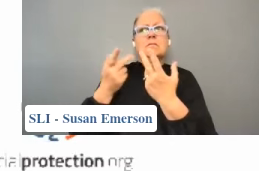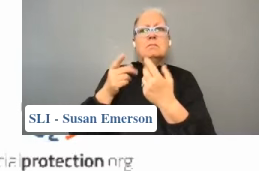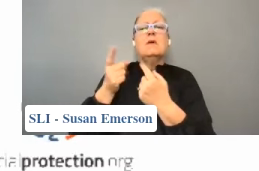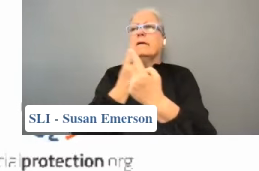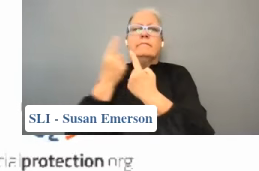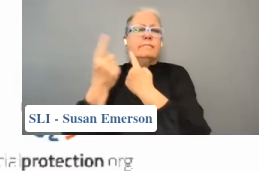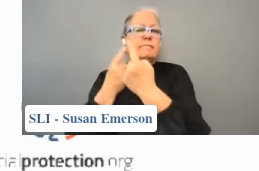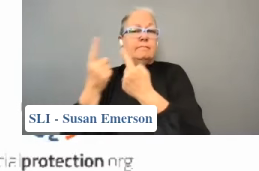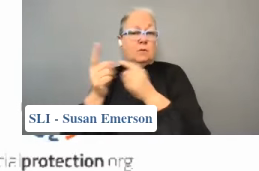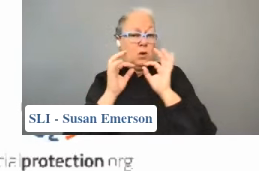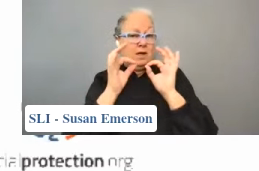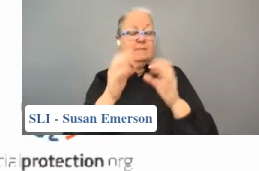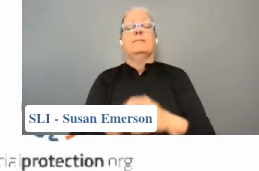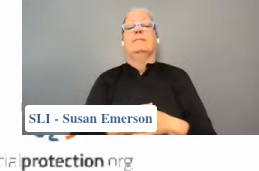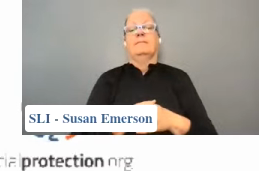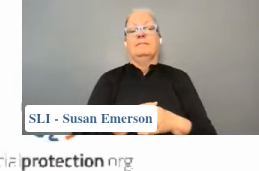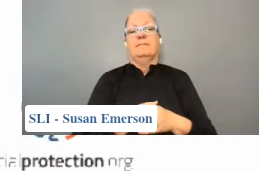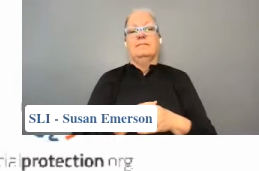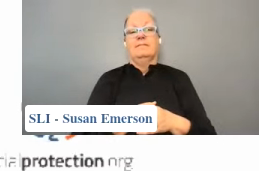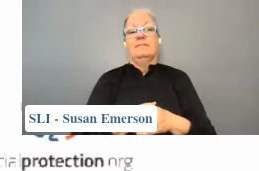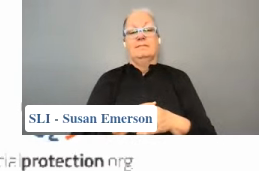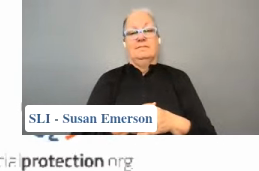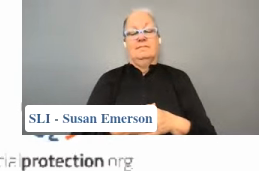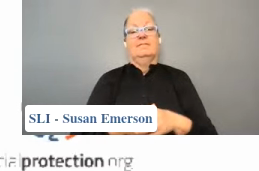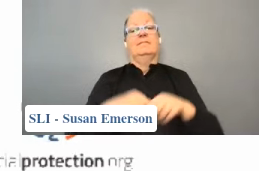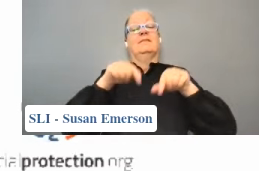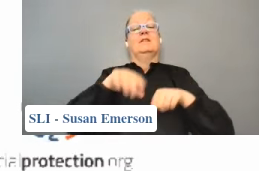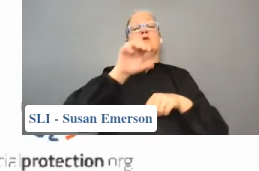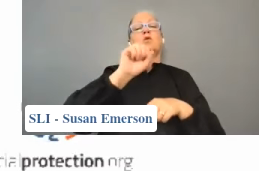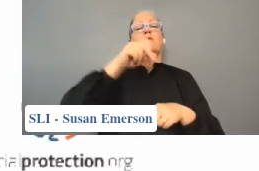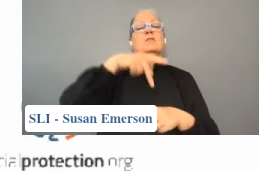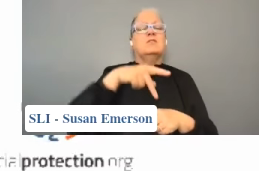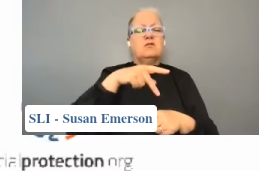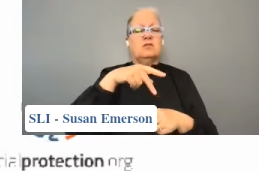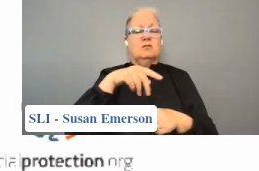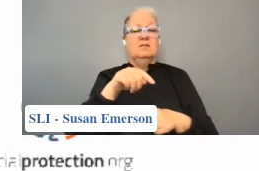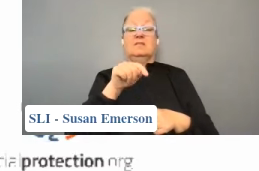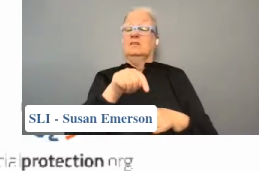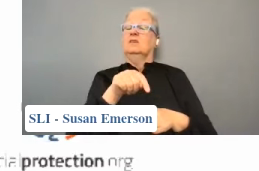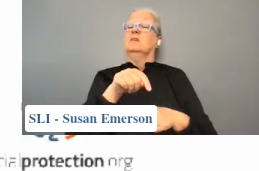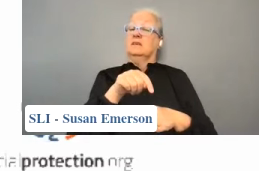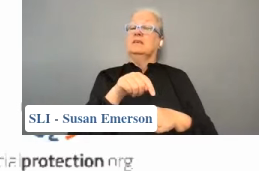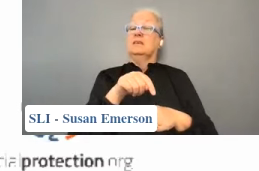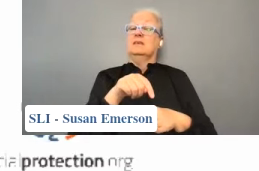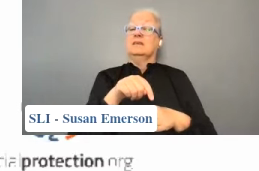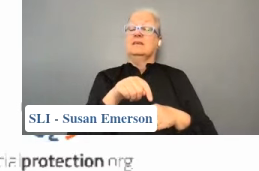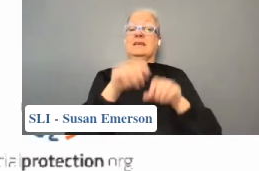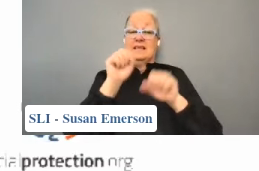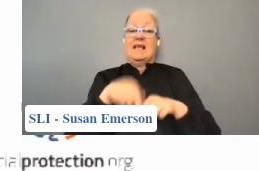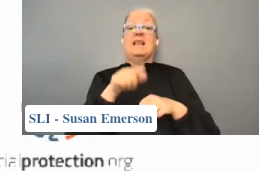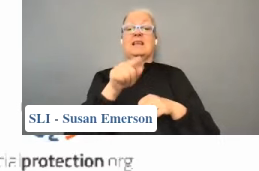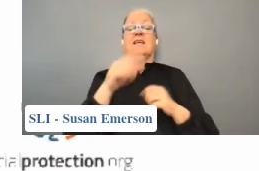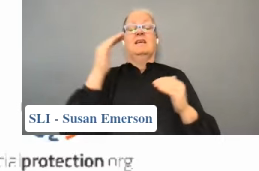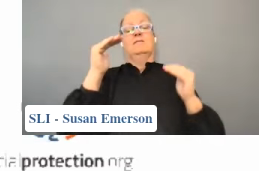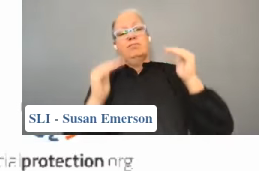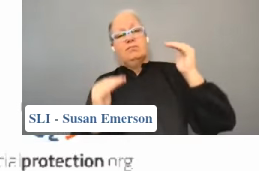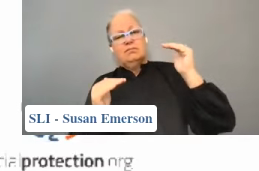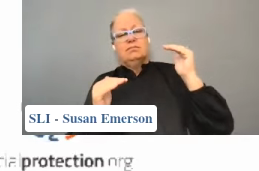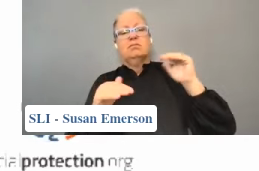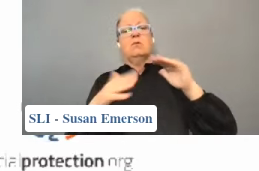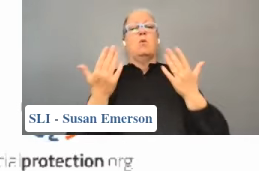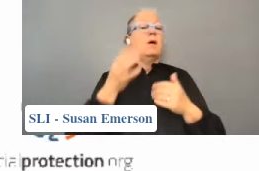We know there is compelling evidence that social protection has the potential to narrow gender inequality gaps across a wide